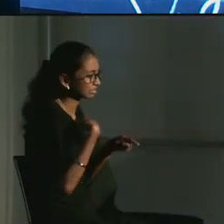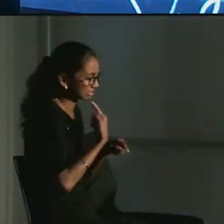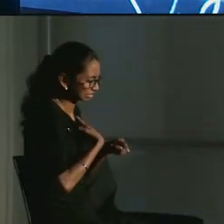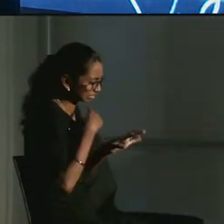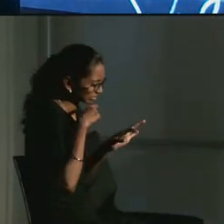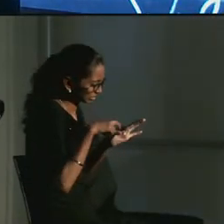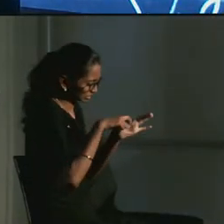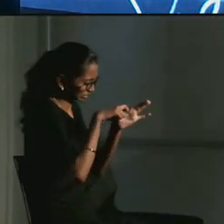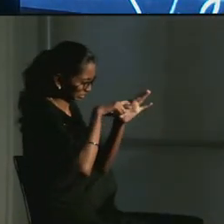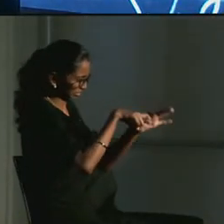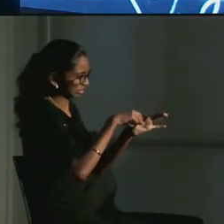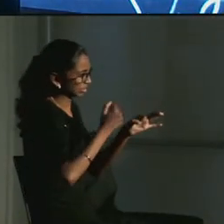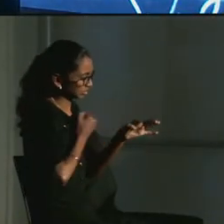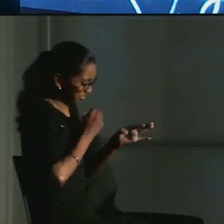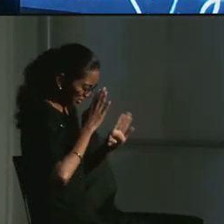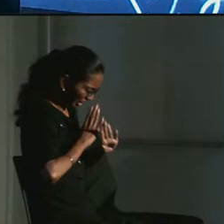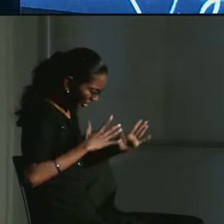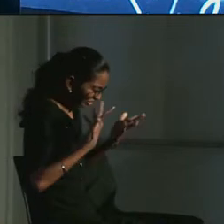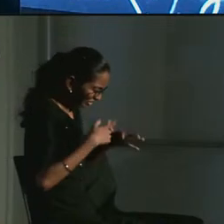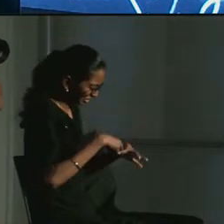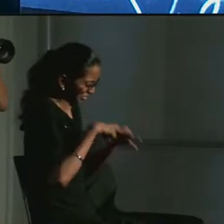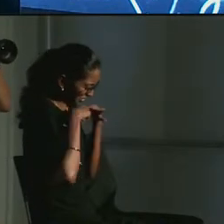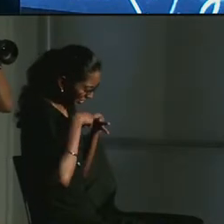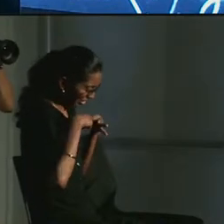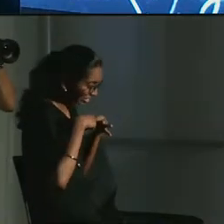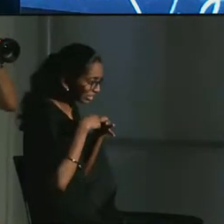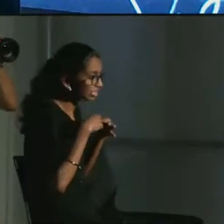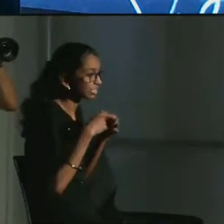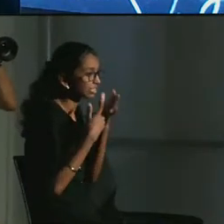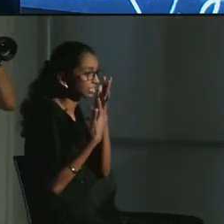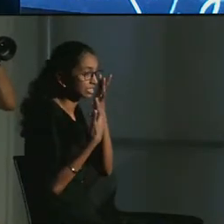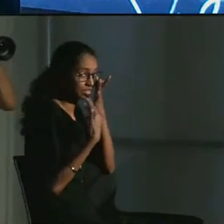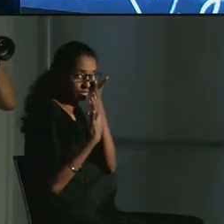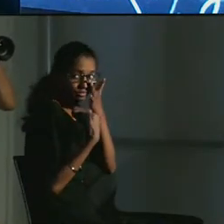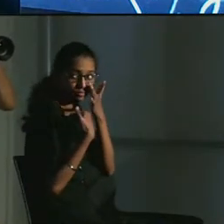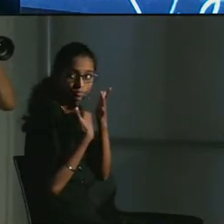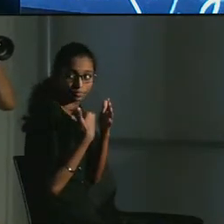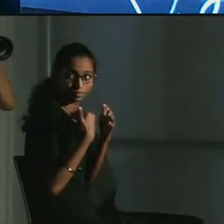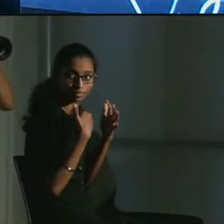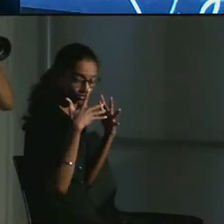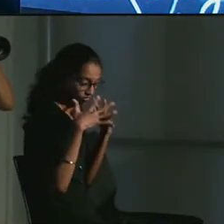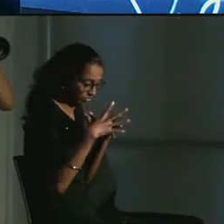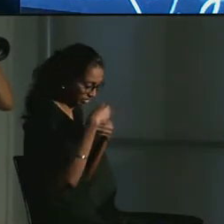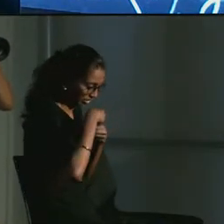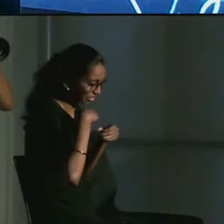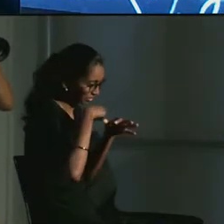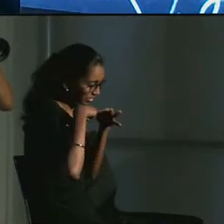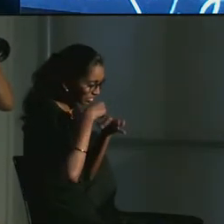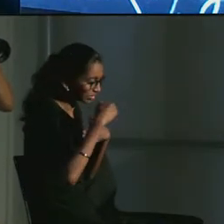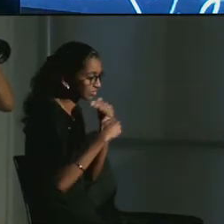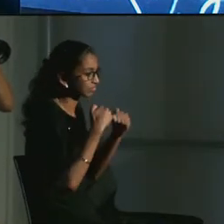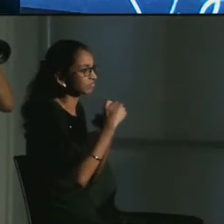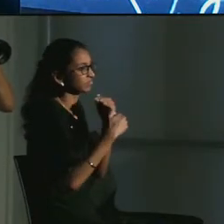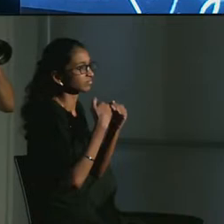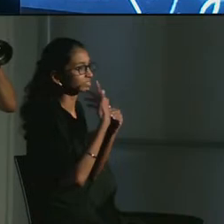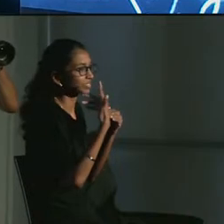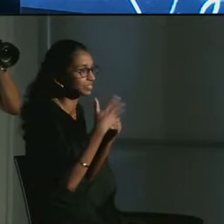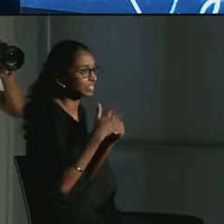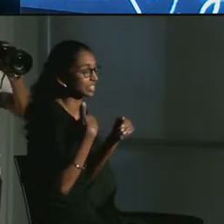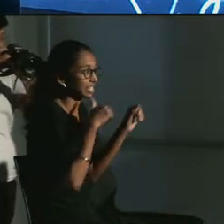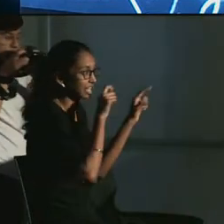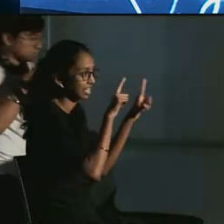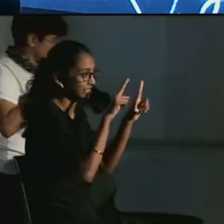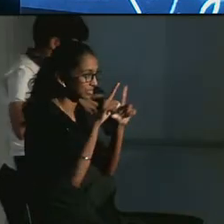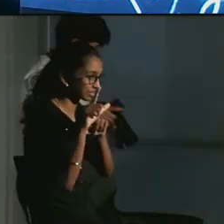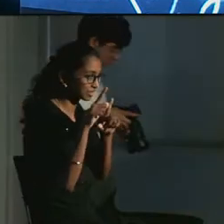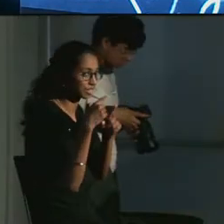and we questioned our silence. We questioned the silence we were inherited. And I graduated with an in-house exhibition that